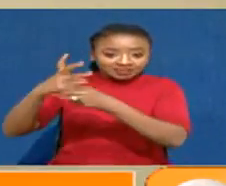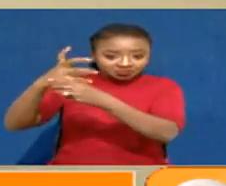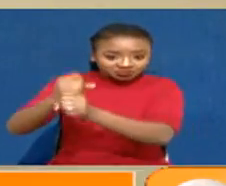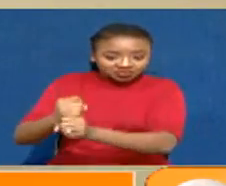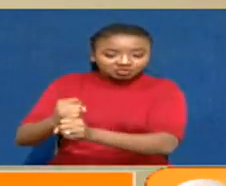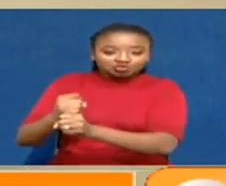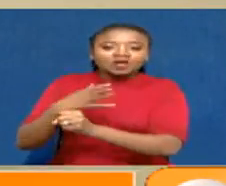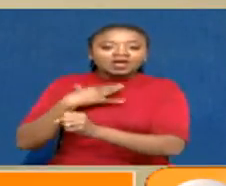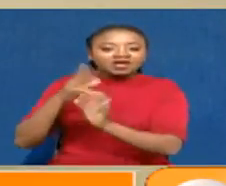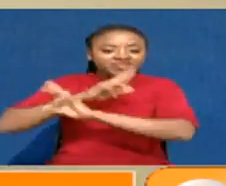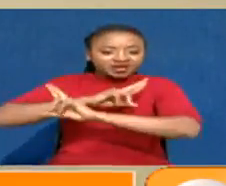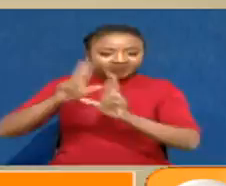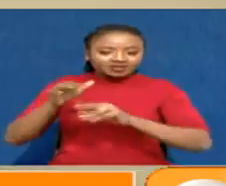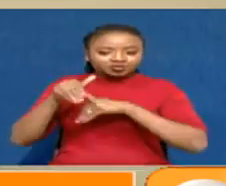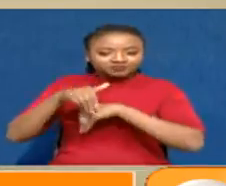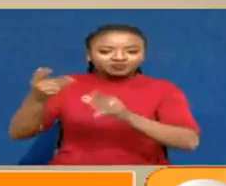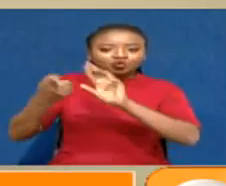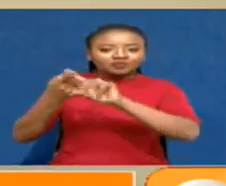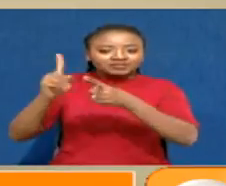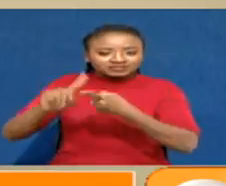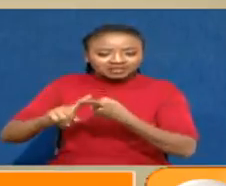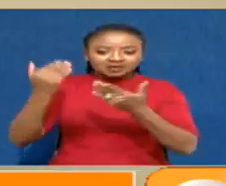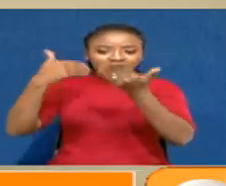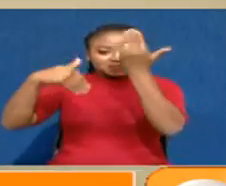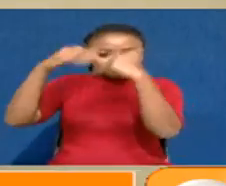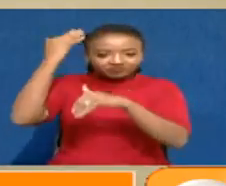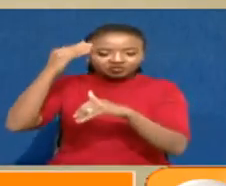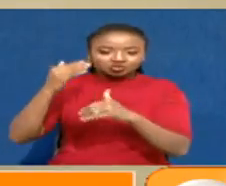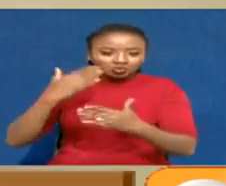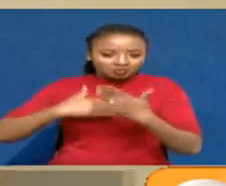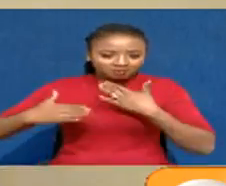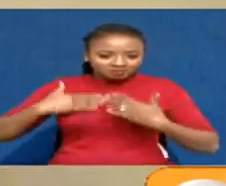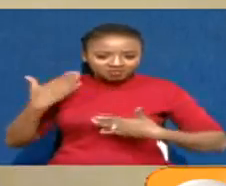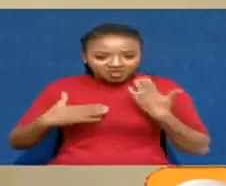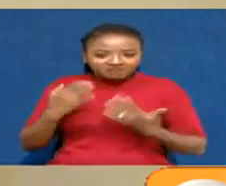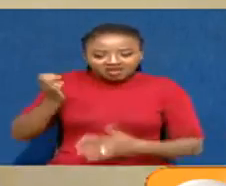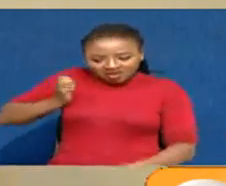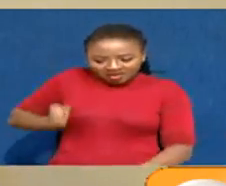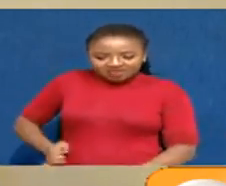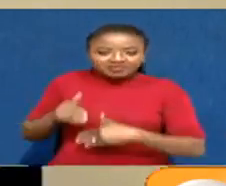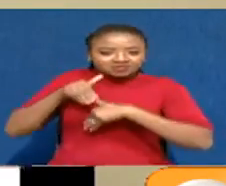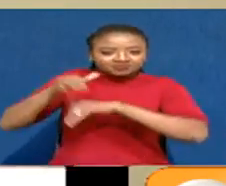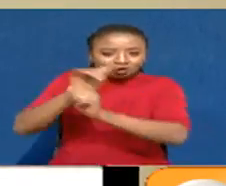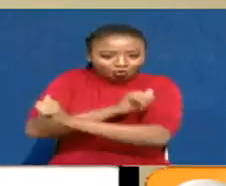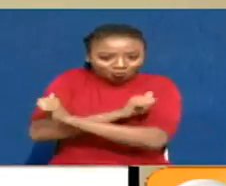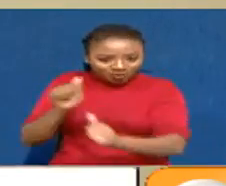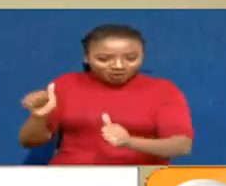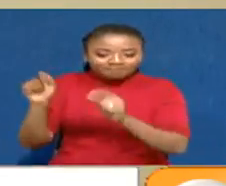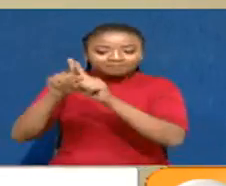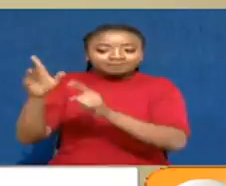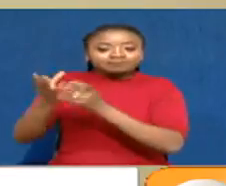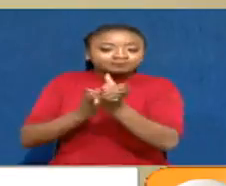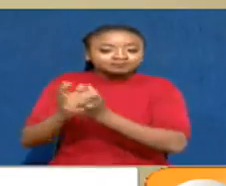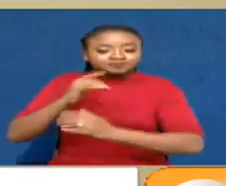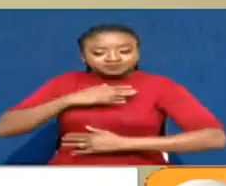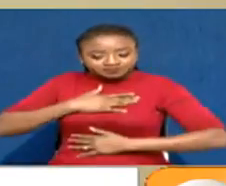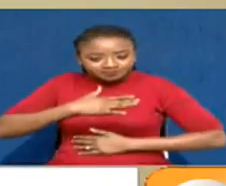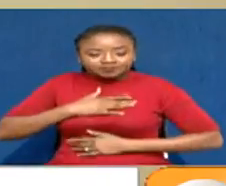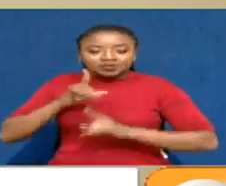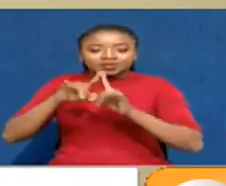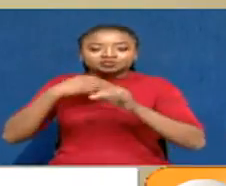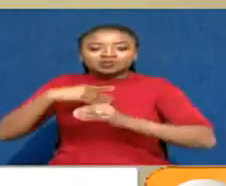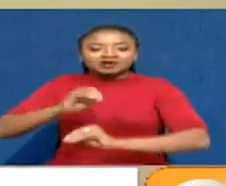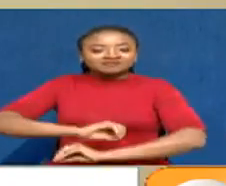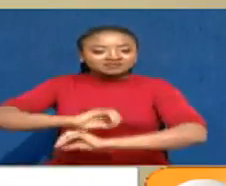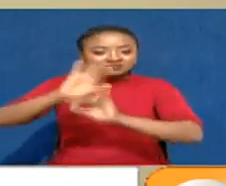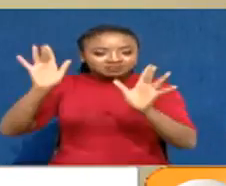looking to adhere to the highest standards of professional conduct, they want to ensure that consumers are treated with respect, there's transparency